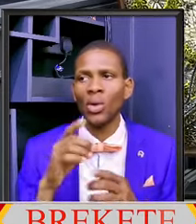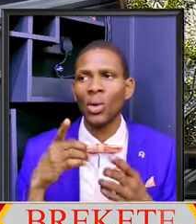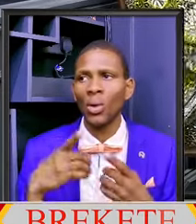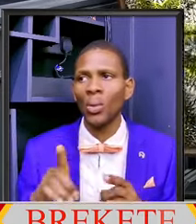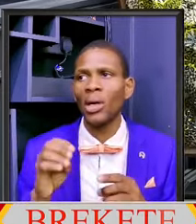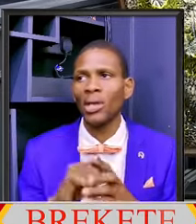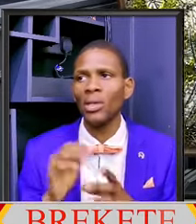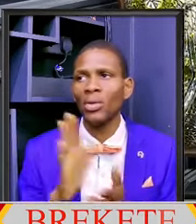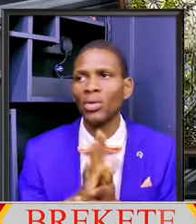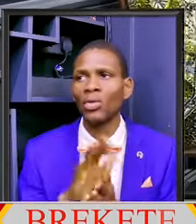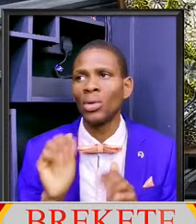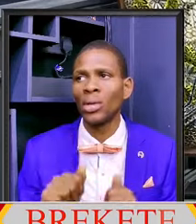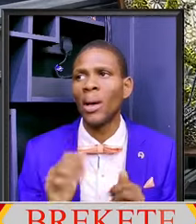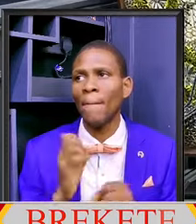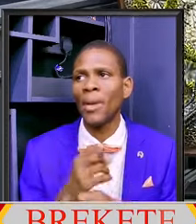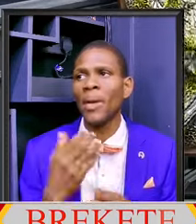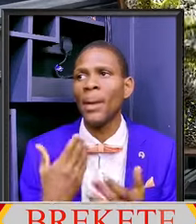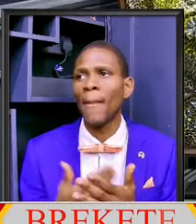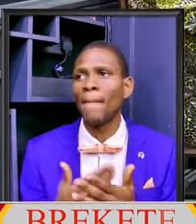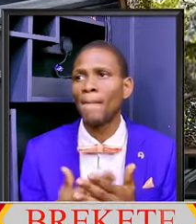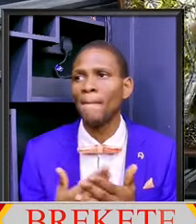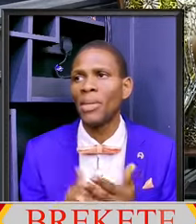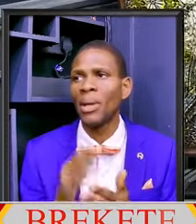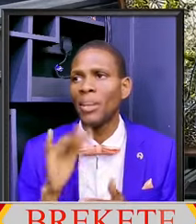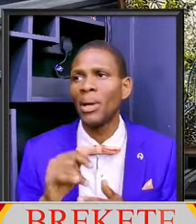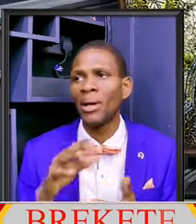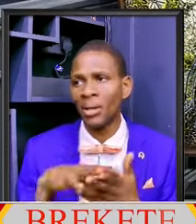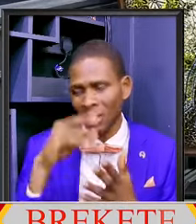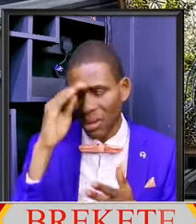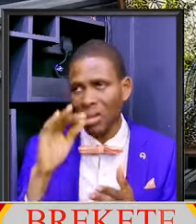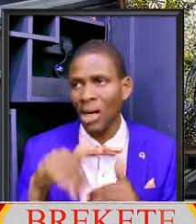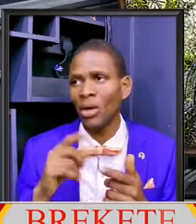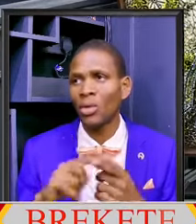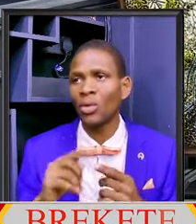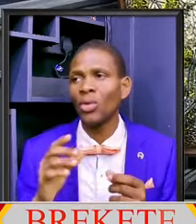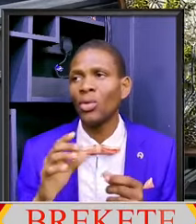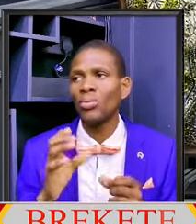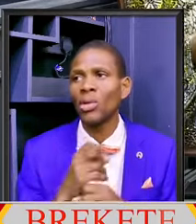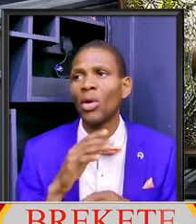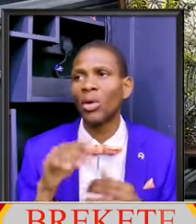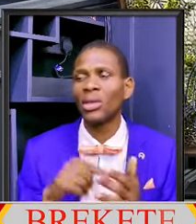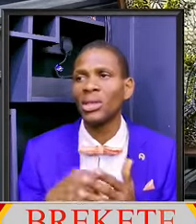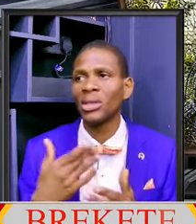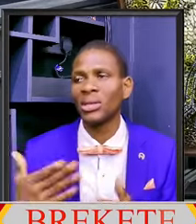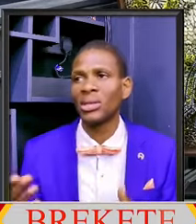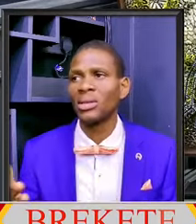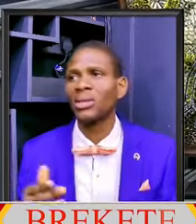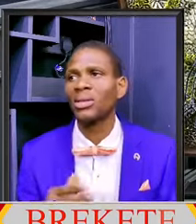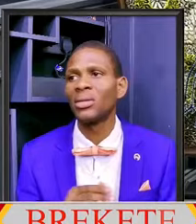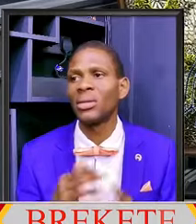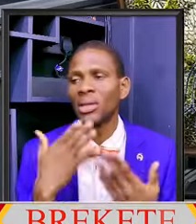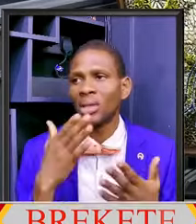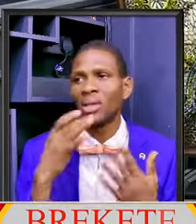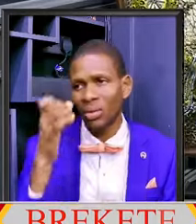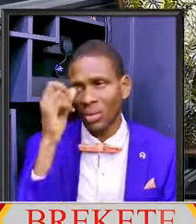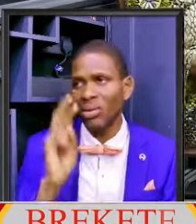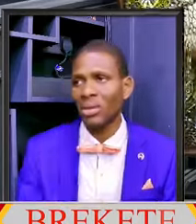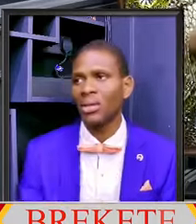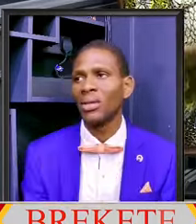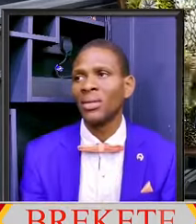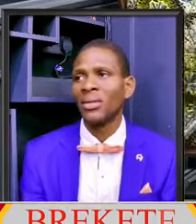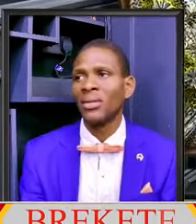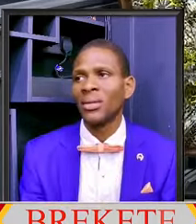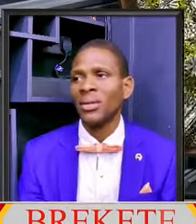in school, you can make money by learning how to make all these donuts and whatever. Thank you, sir. Yes,